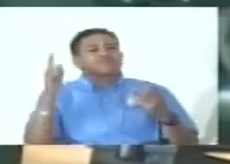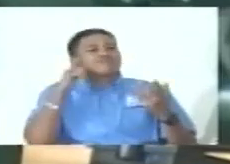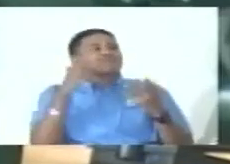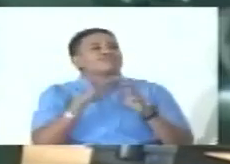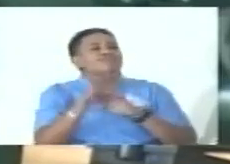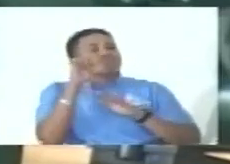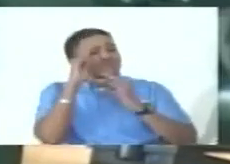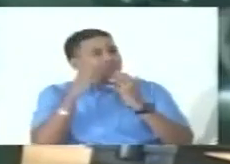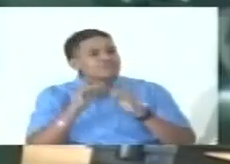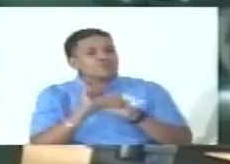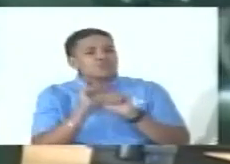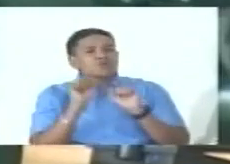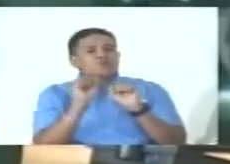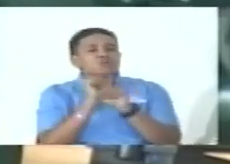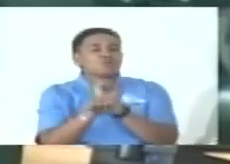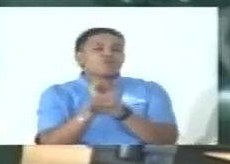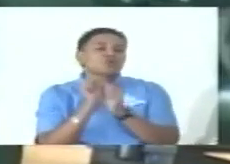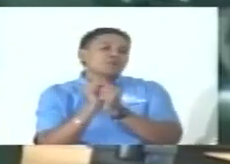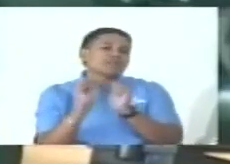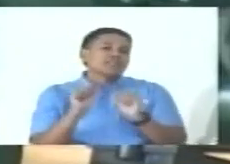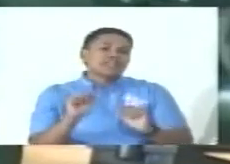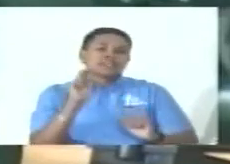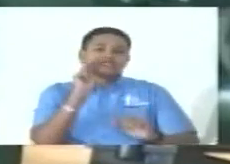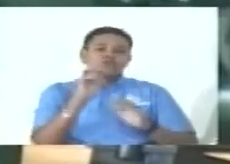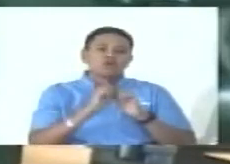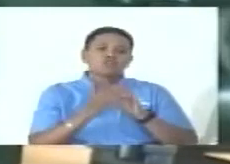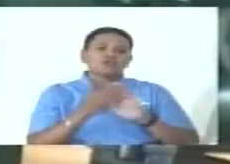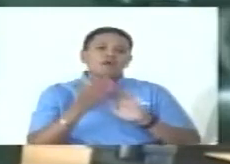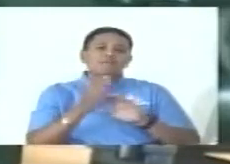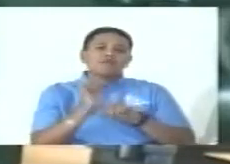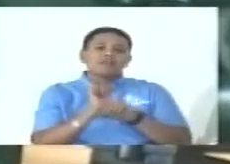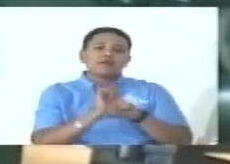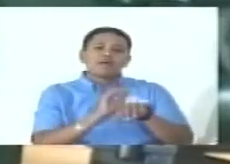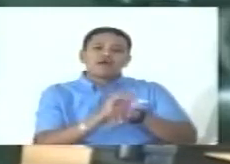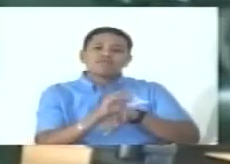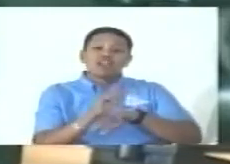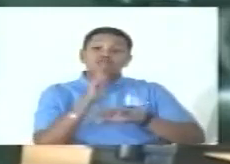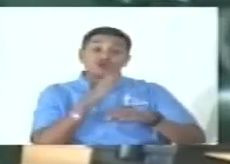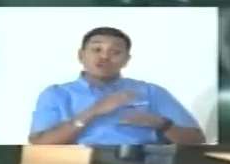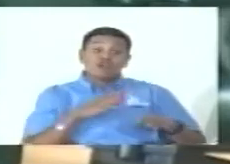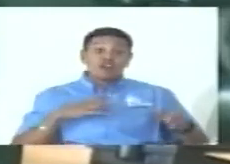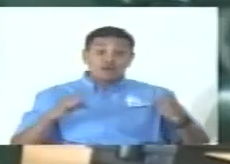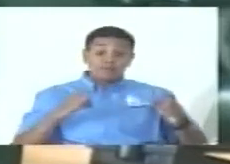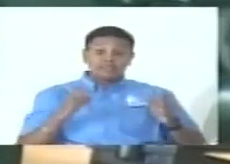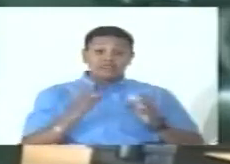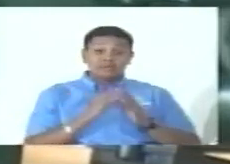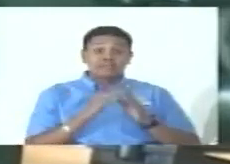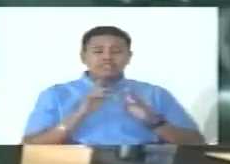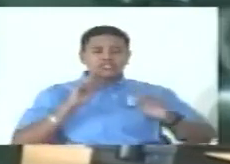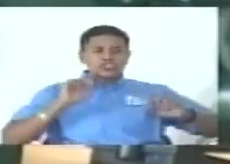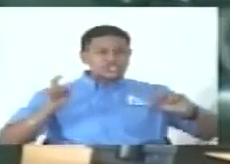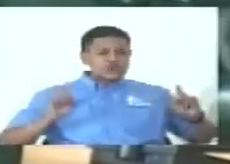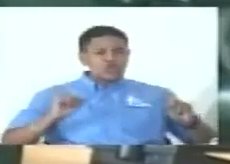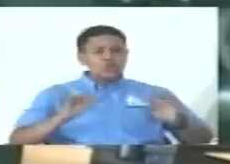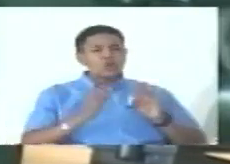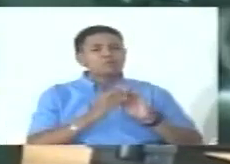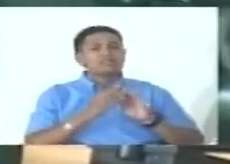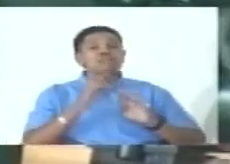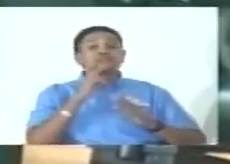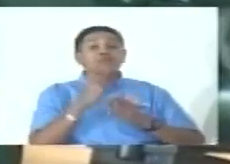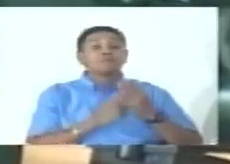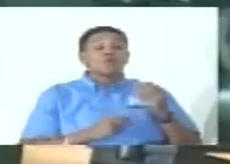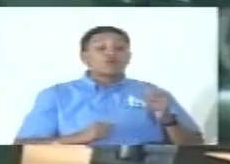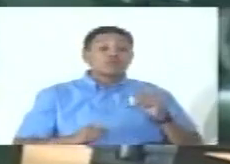Labour Advisory Committee meetings, in chairing those meetings, in bringing both